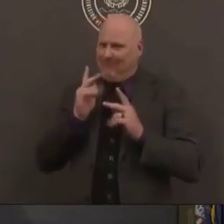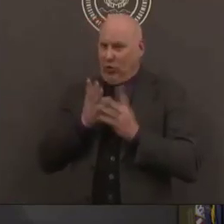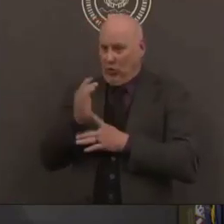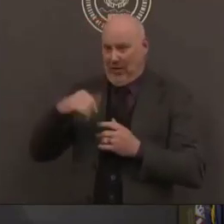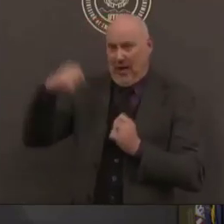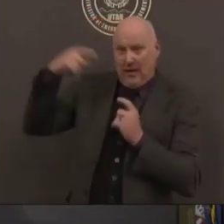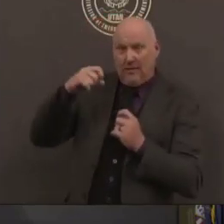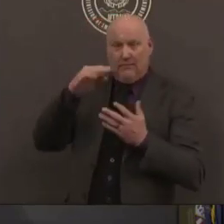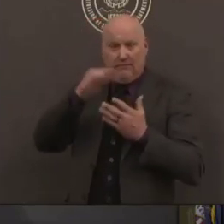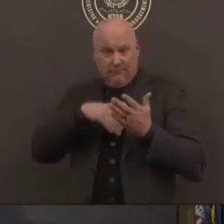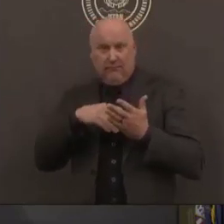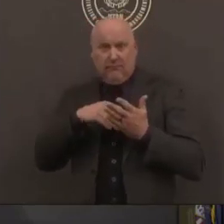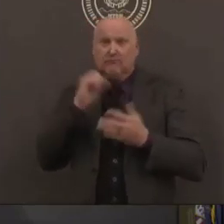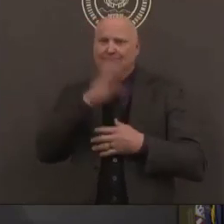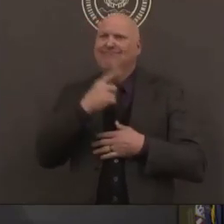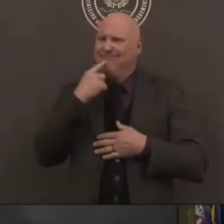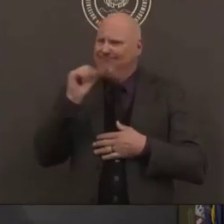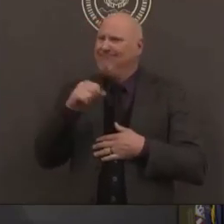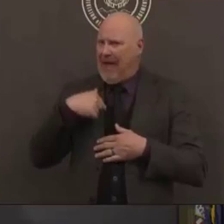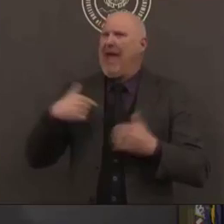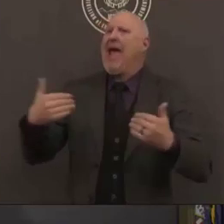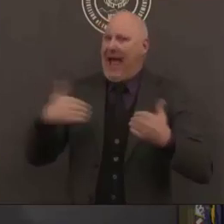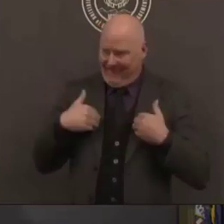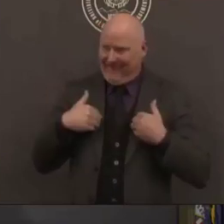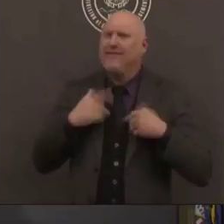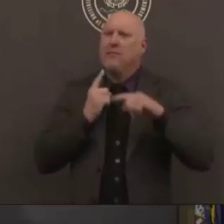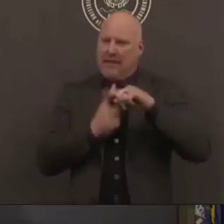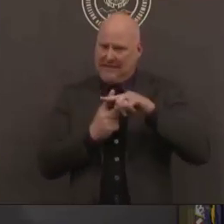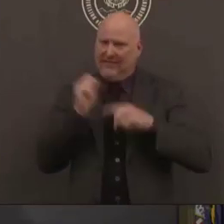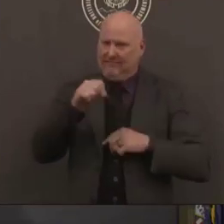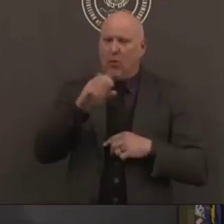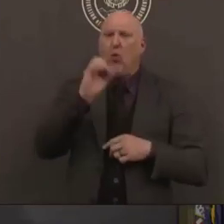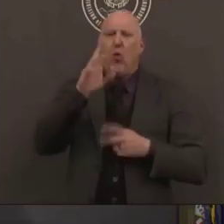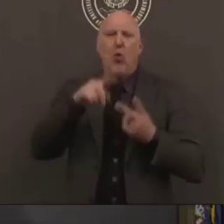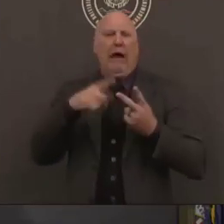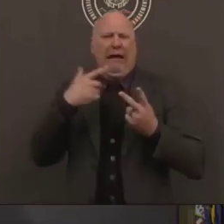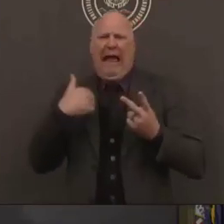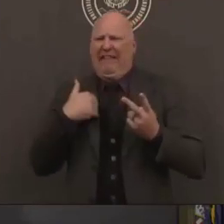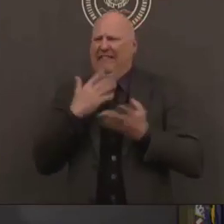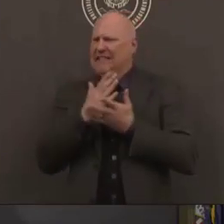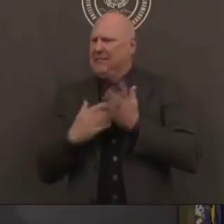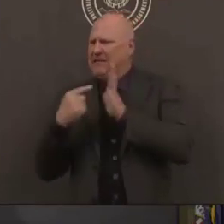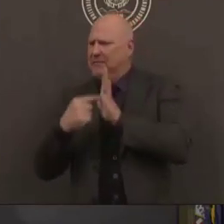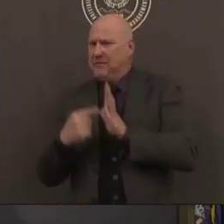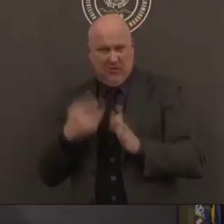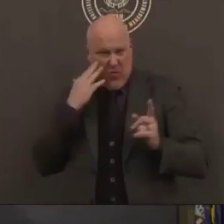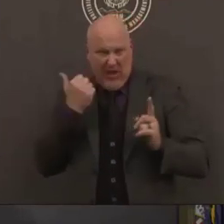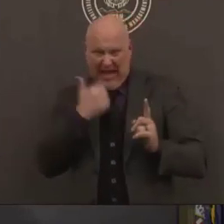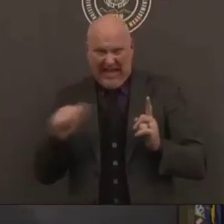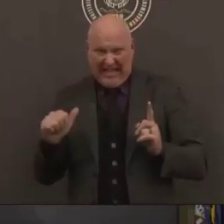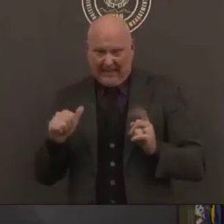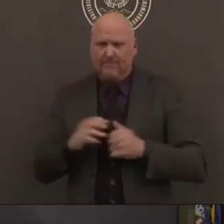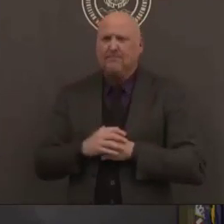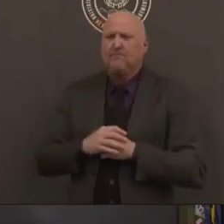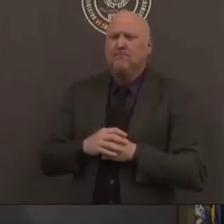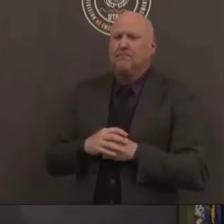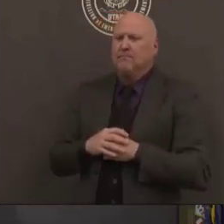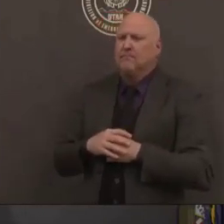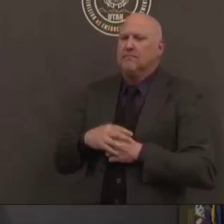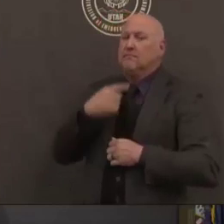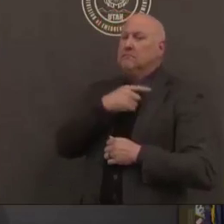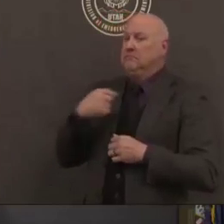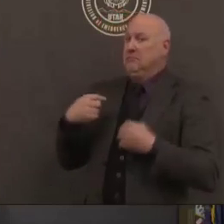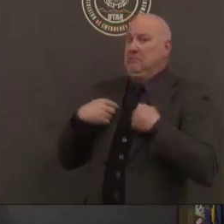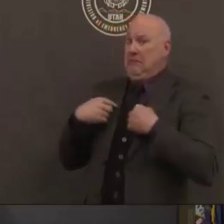have symptoms of it? Yeah, I apologize. That's data that I don't have access to. The Division of Emergency Management was really just tasked